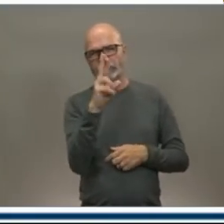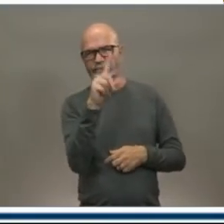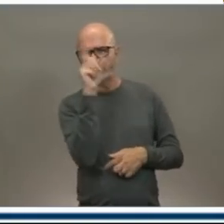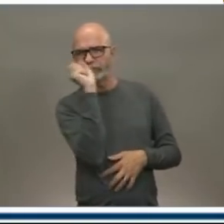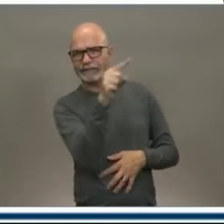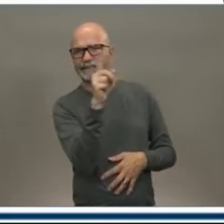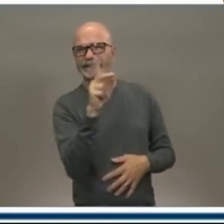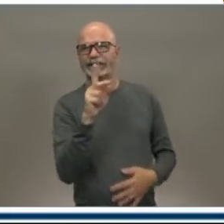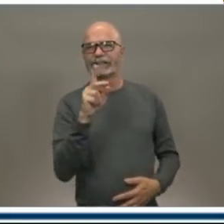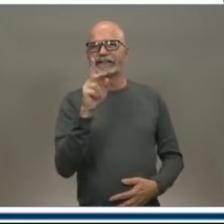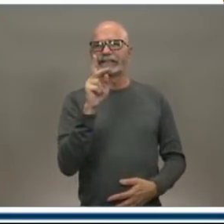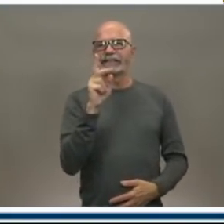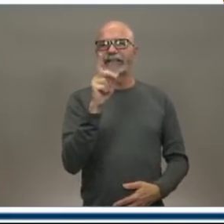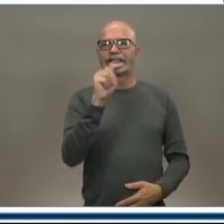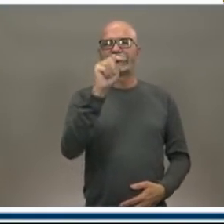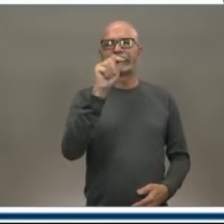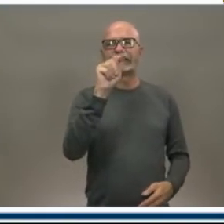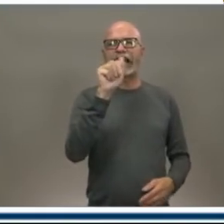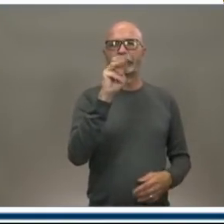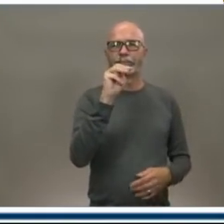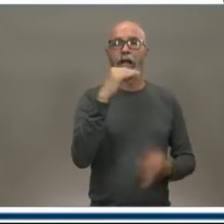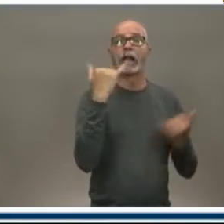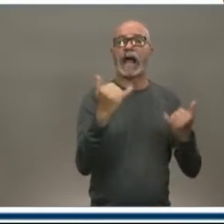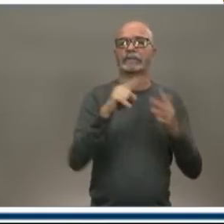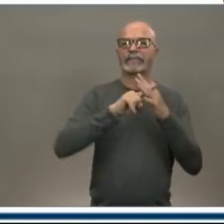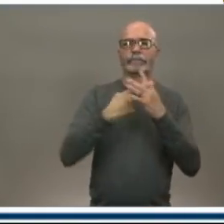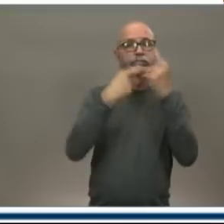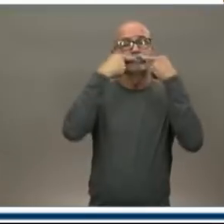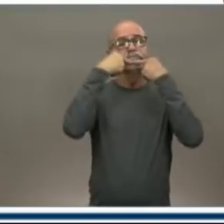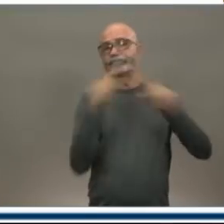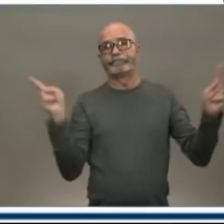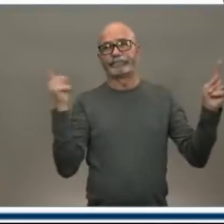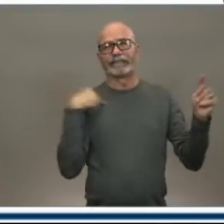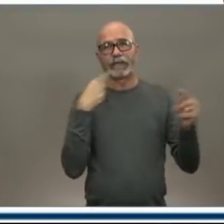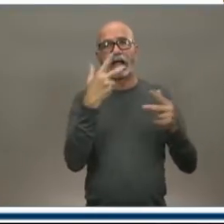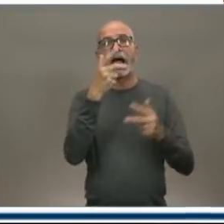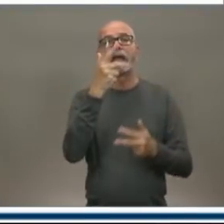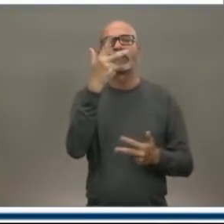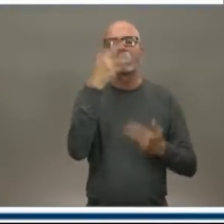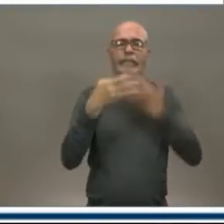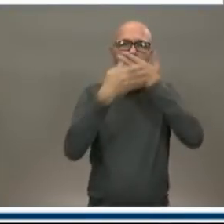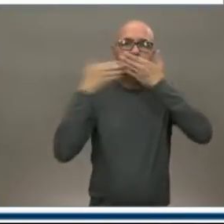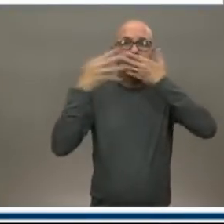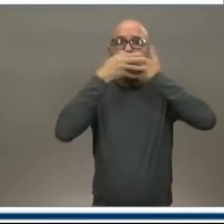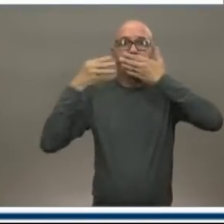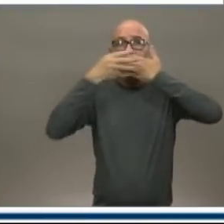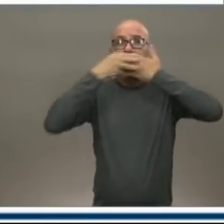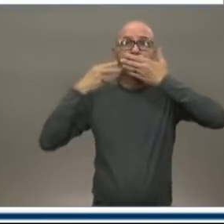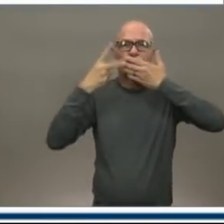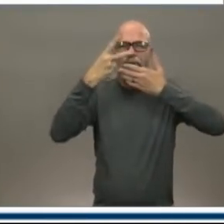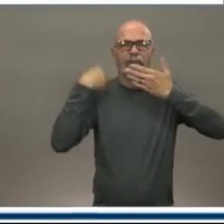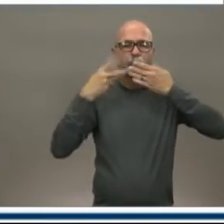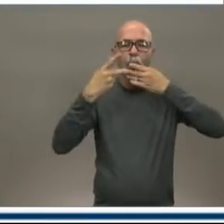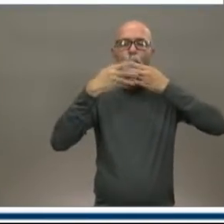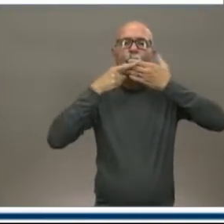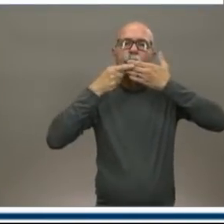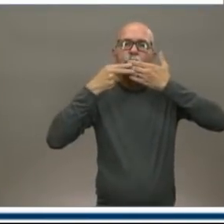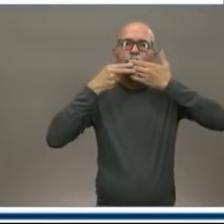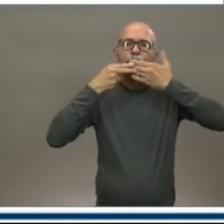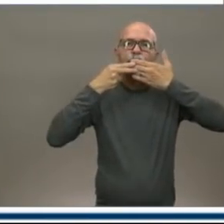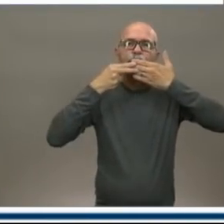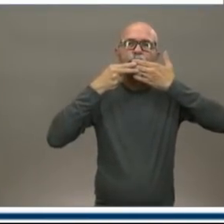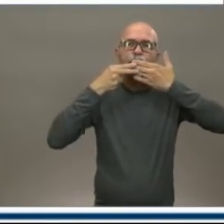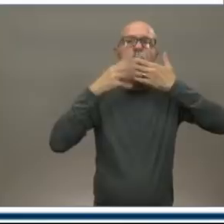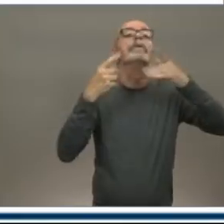consider recommending in Nova Scotia at this point? We've got instructions on a proper mask. We've talked about that at the Special Advisory